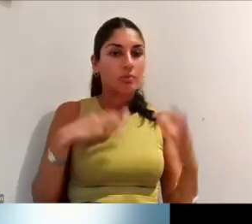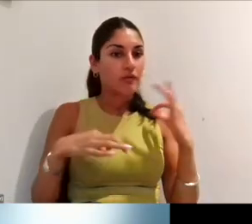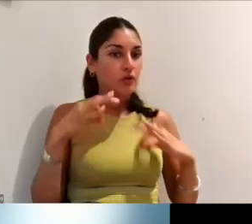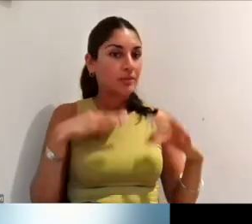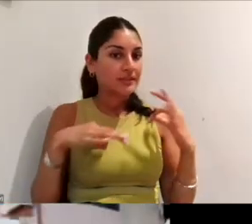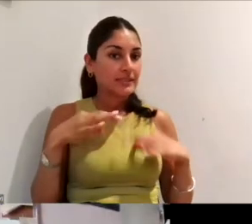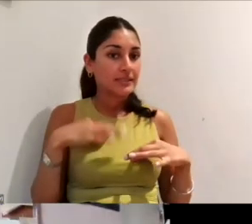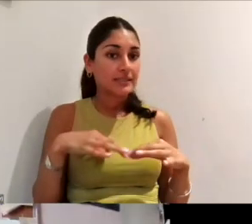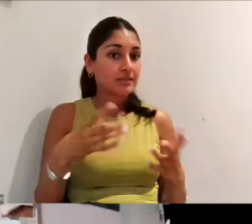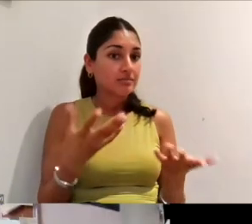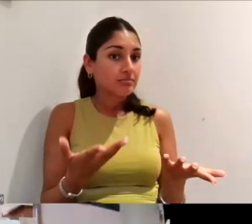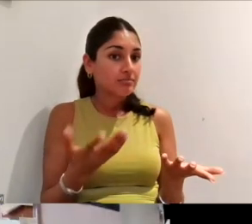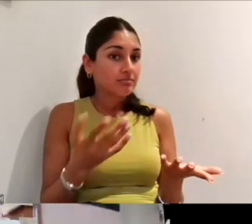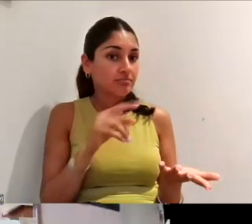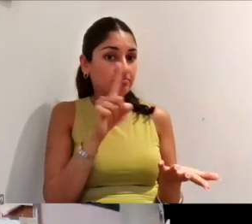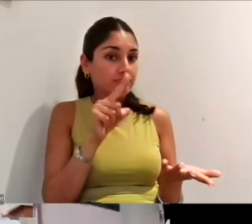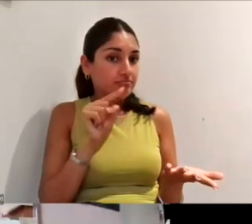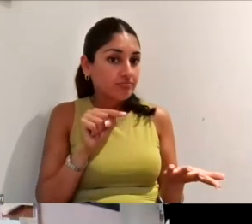your